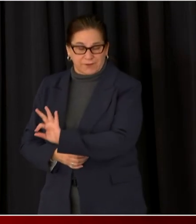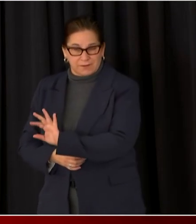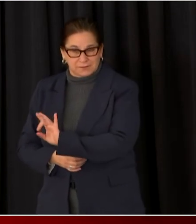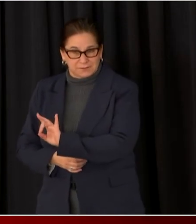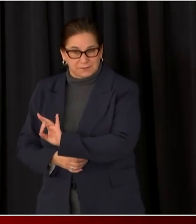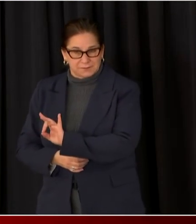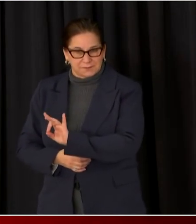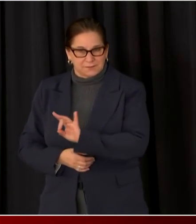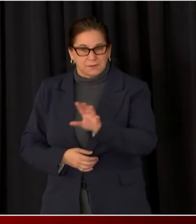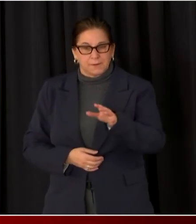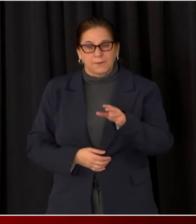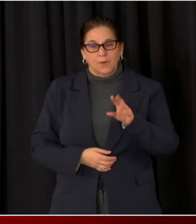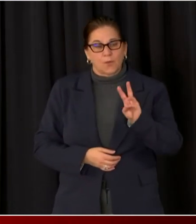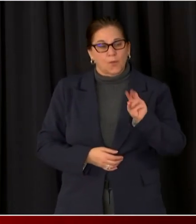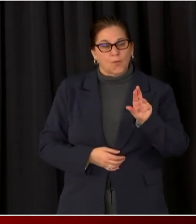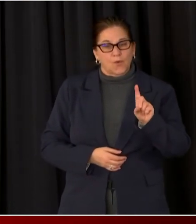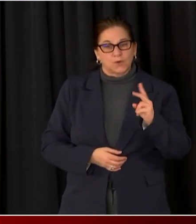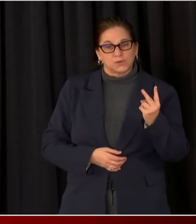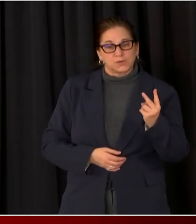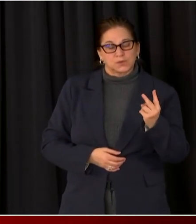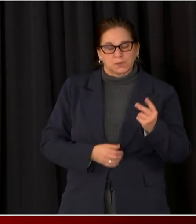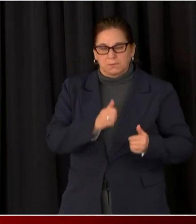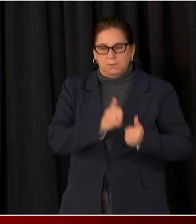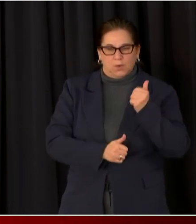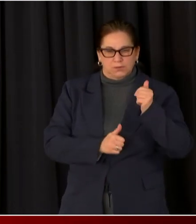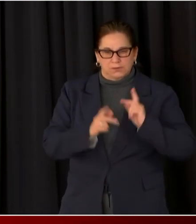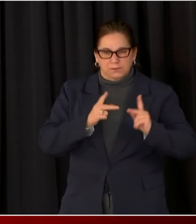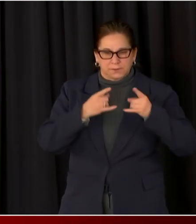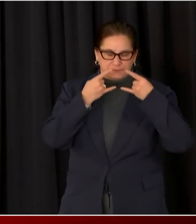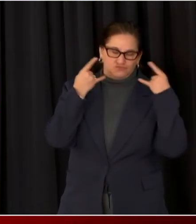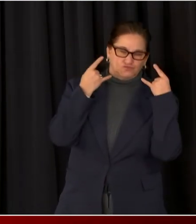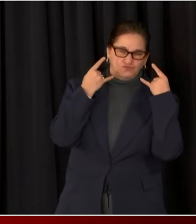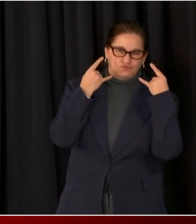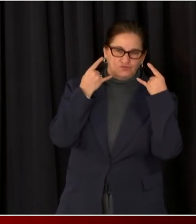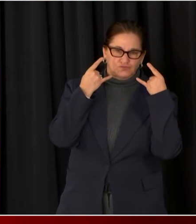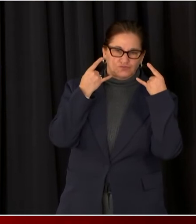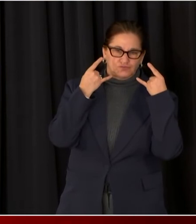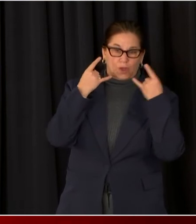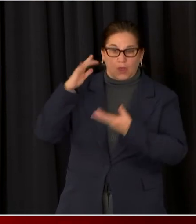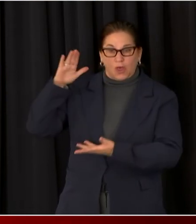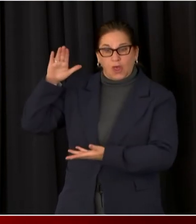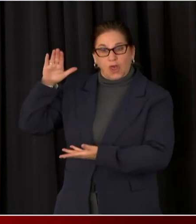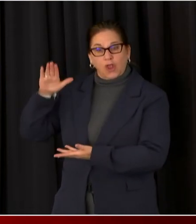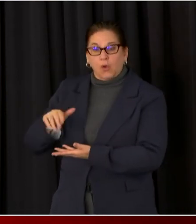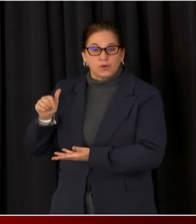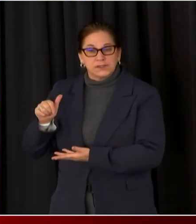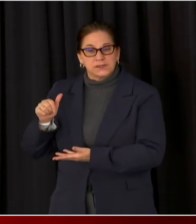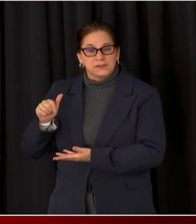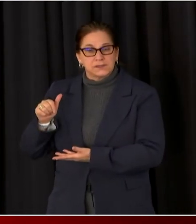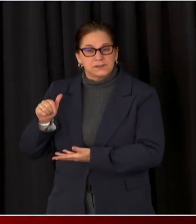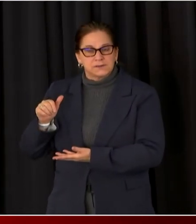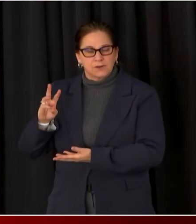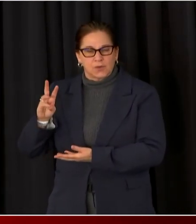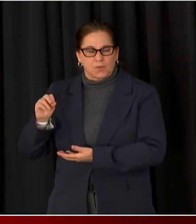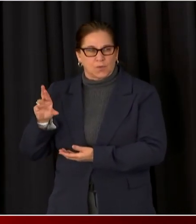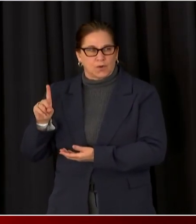mask correctly was Ward 2, and the lowest percentage of individuals wearing a mask correctly was in Ward